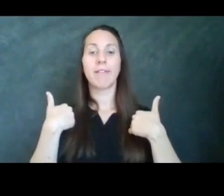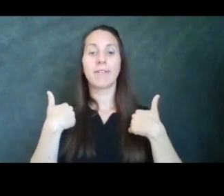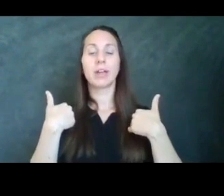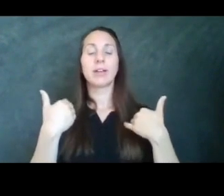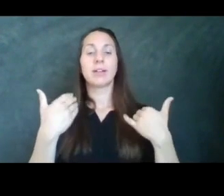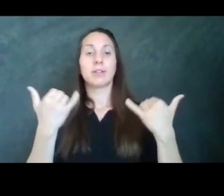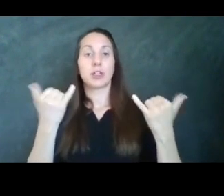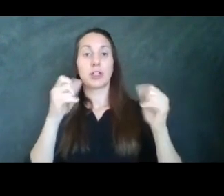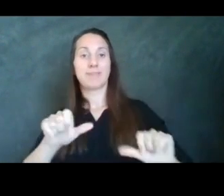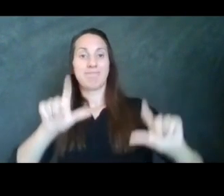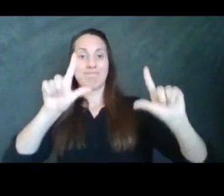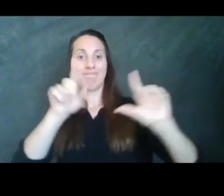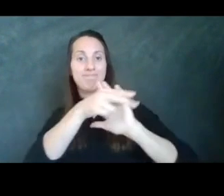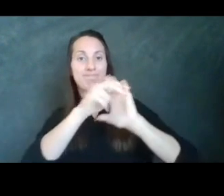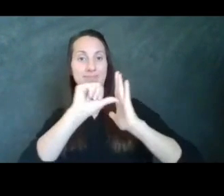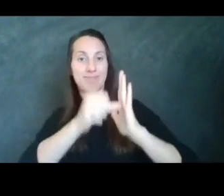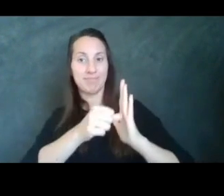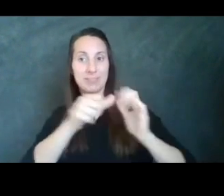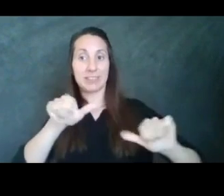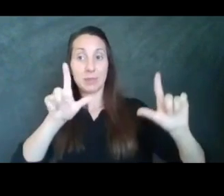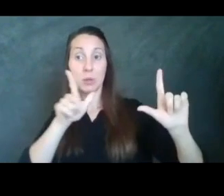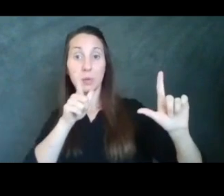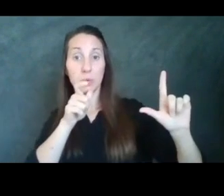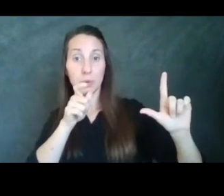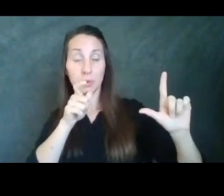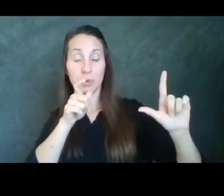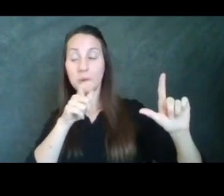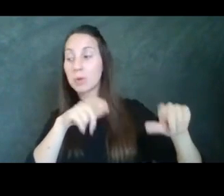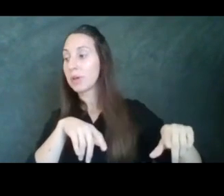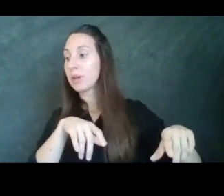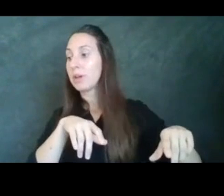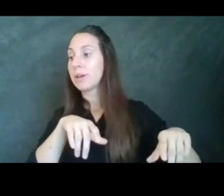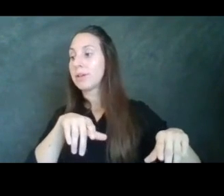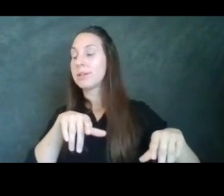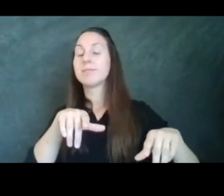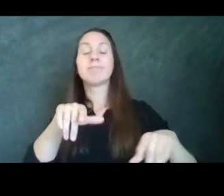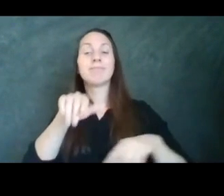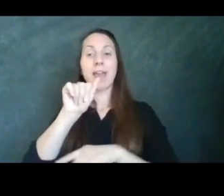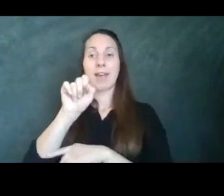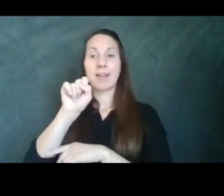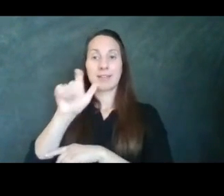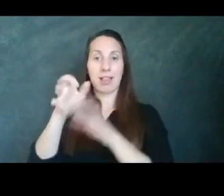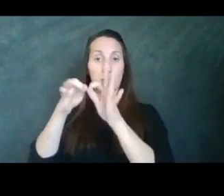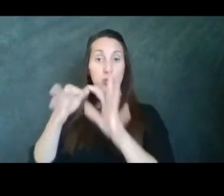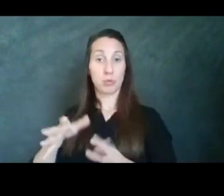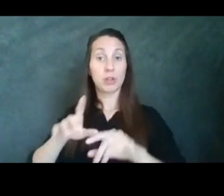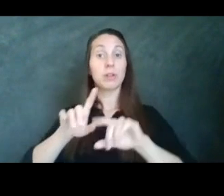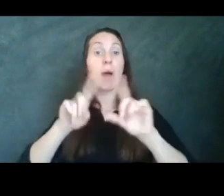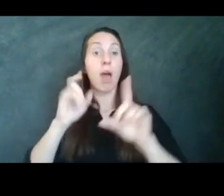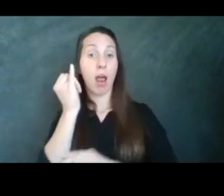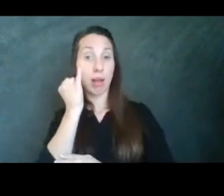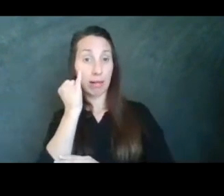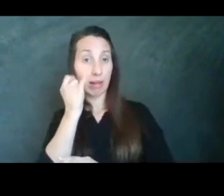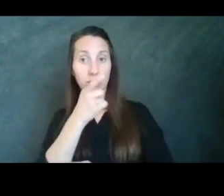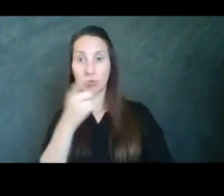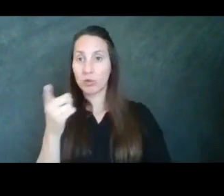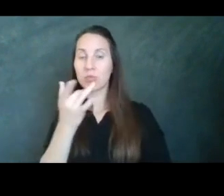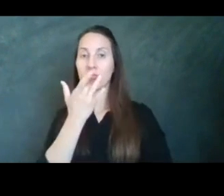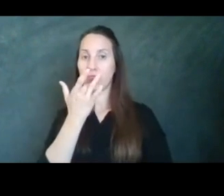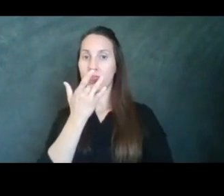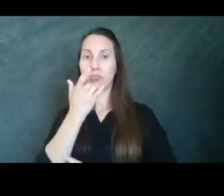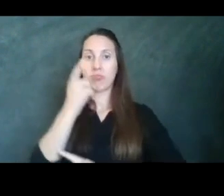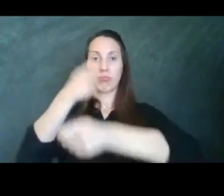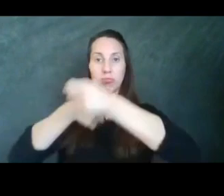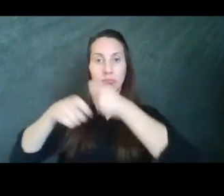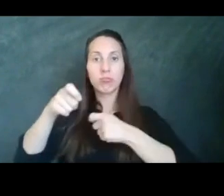the Facebook presentation is our sign language interpreter, but if you would like to arrange so that